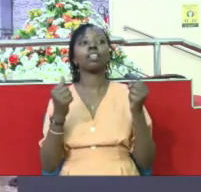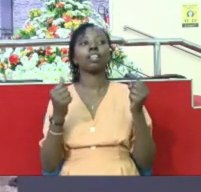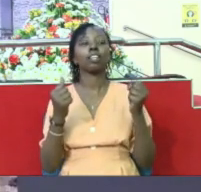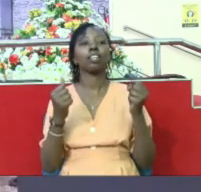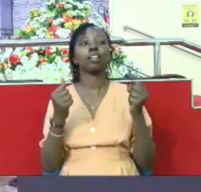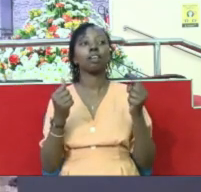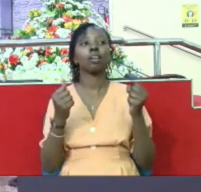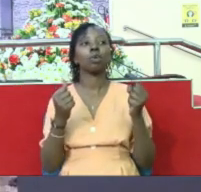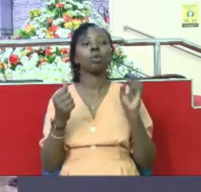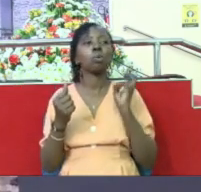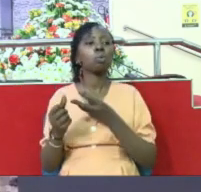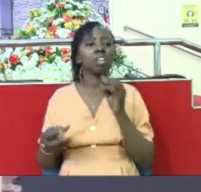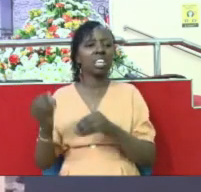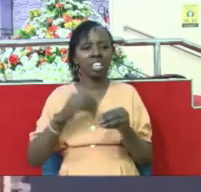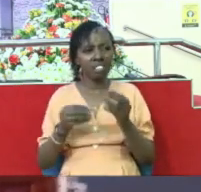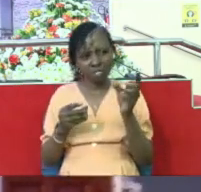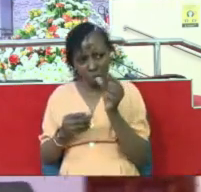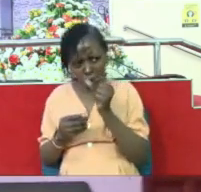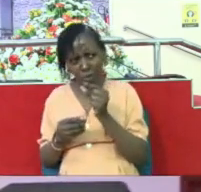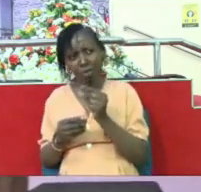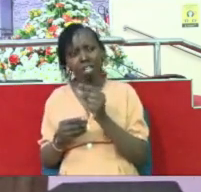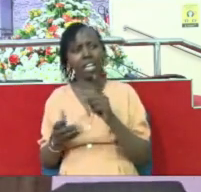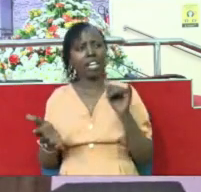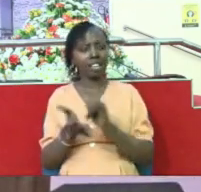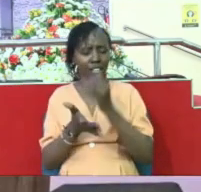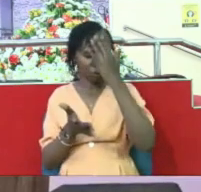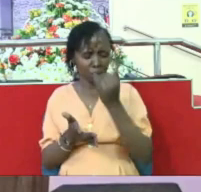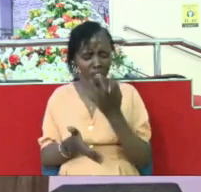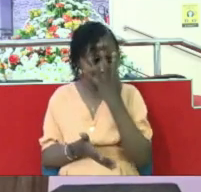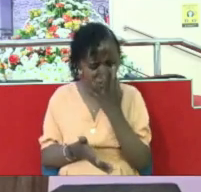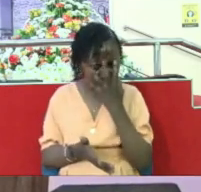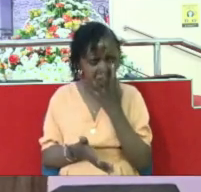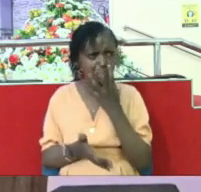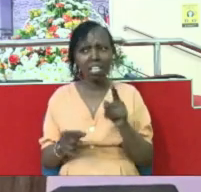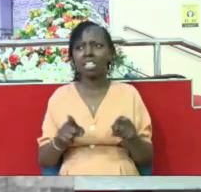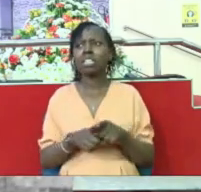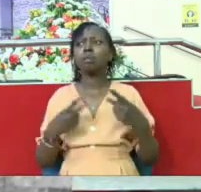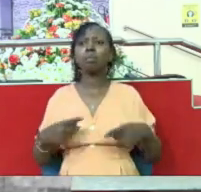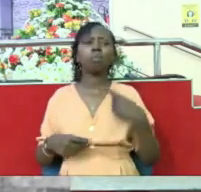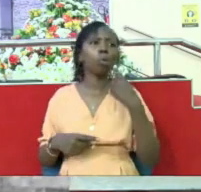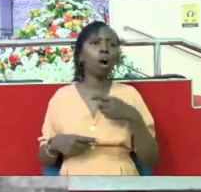Hata wale wanatoa akibeti. Unajua kuna wengine wanatoa akibeti, anahesabu, anatoa kabesimama straight.